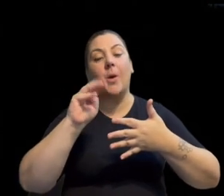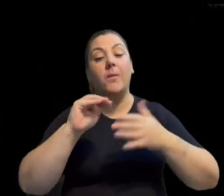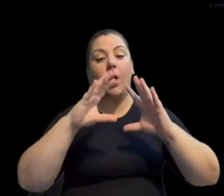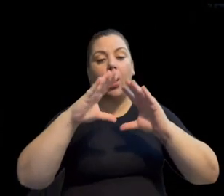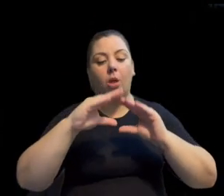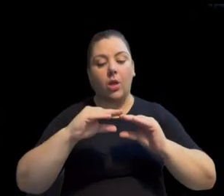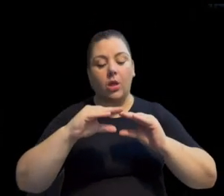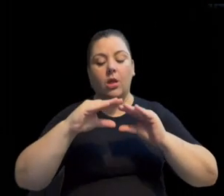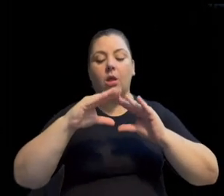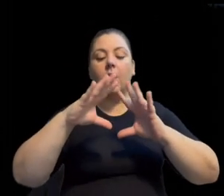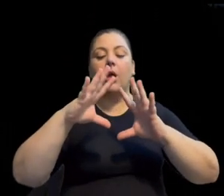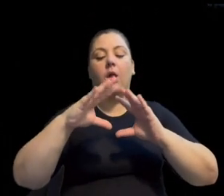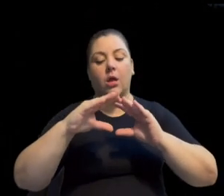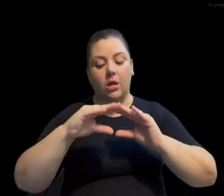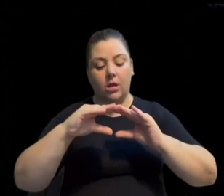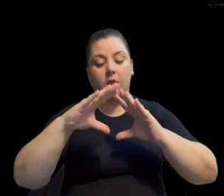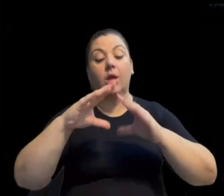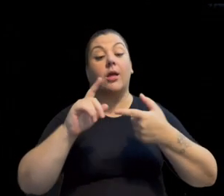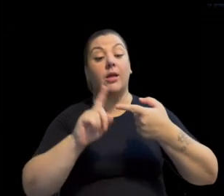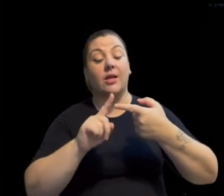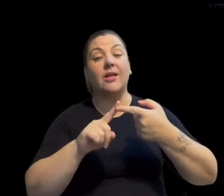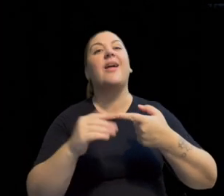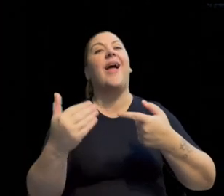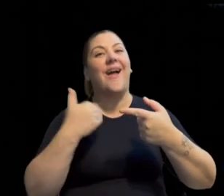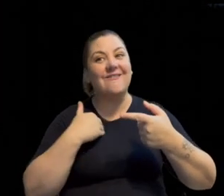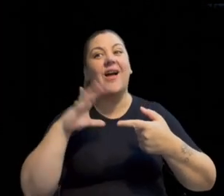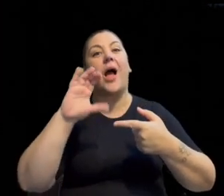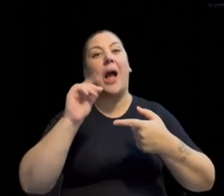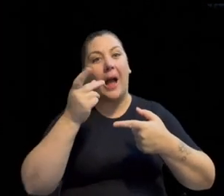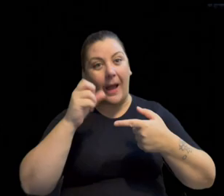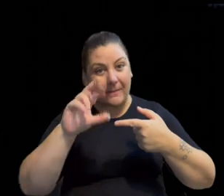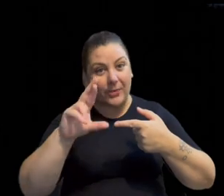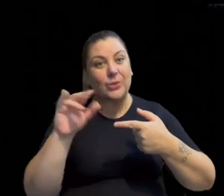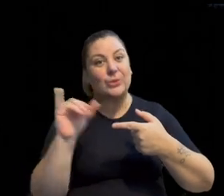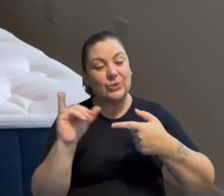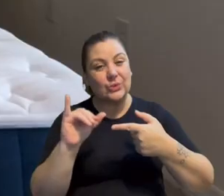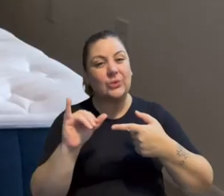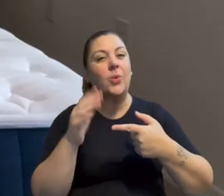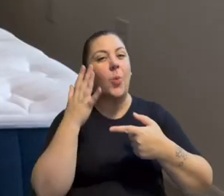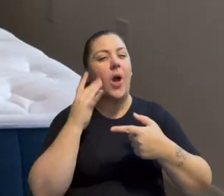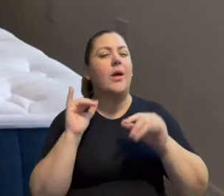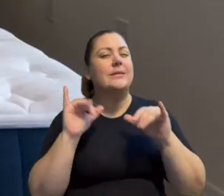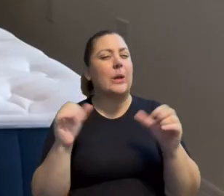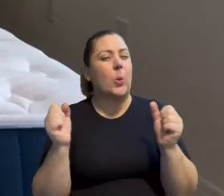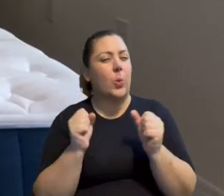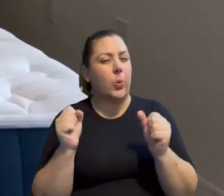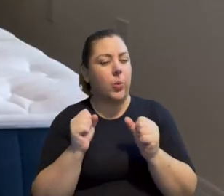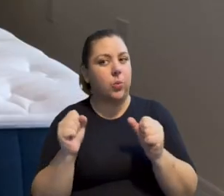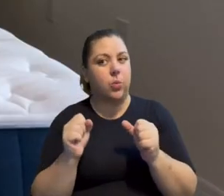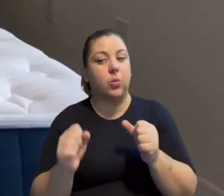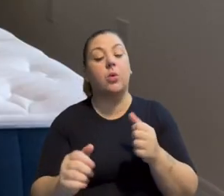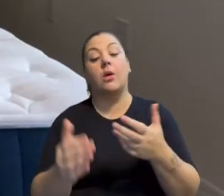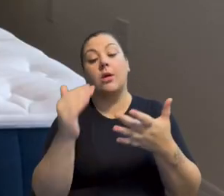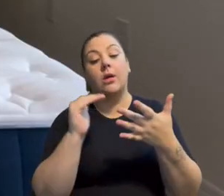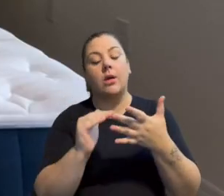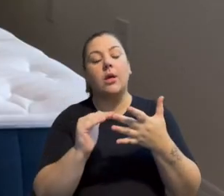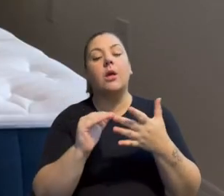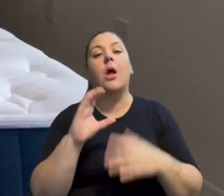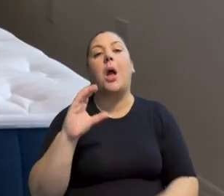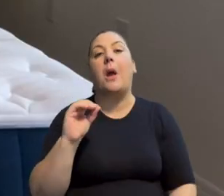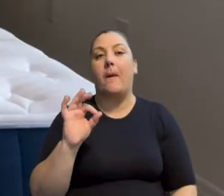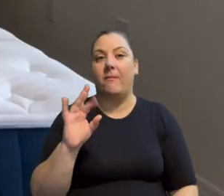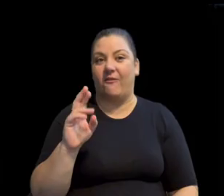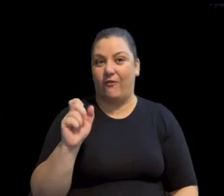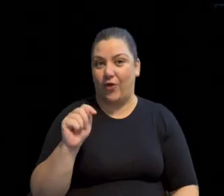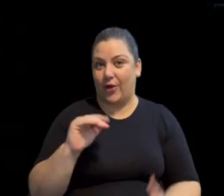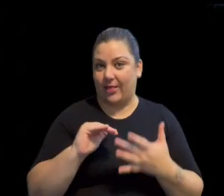response. It does have the copper infused in it to help keep the mattress cool. So the next layer is gonna be the comfort layer.